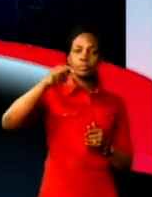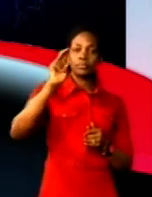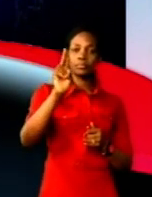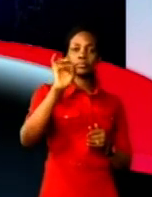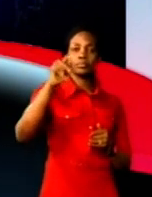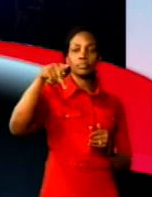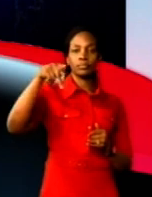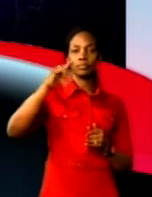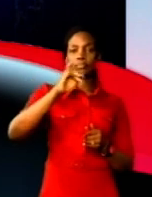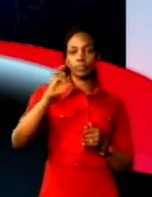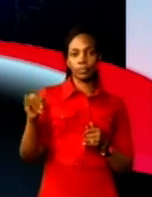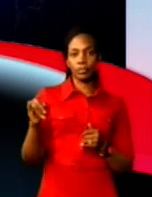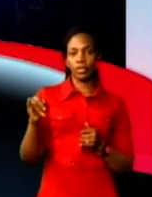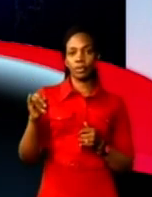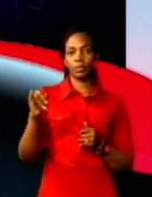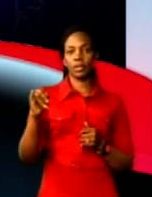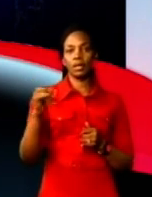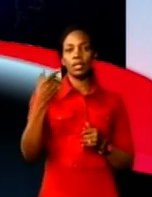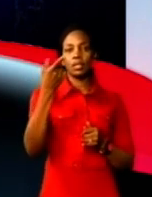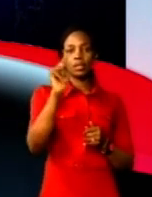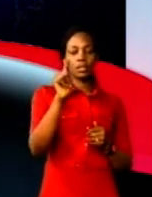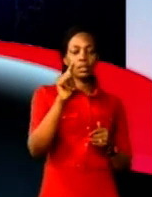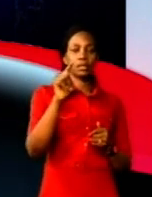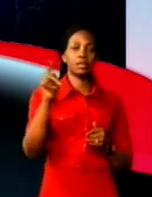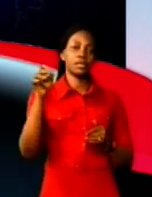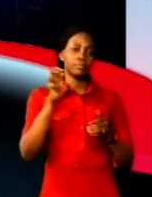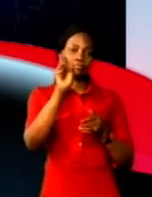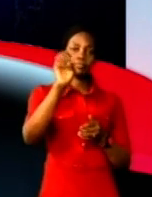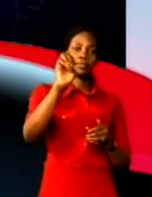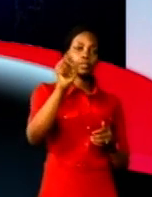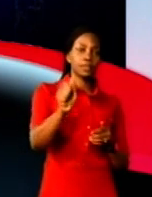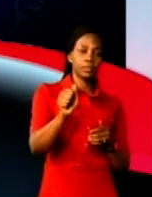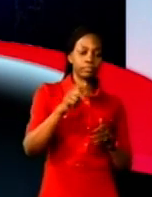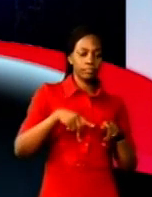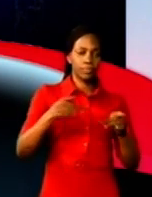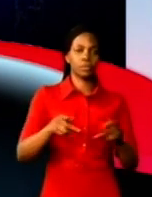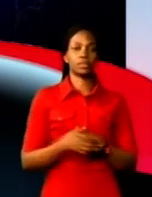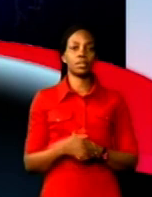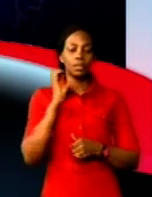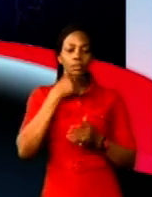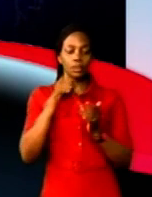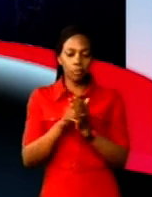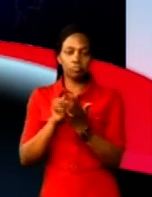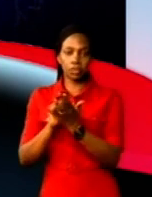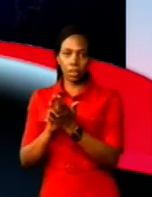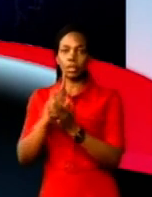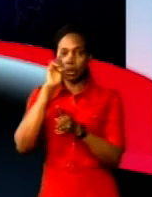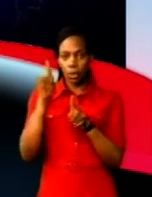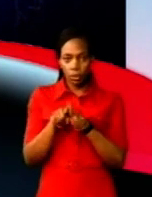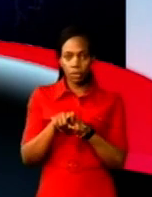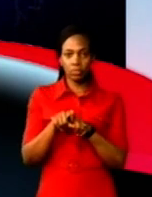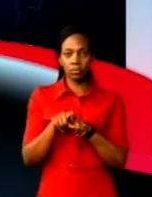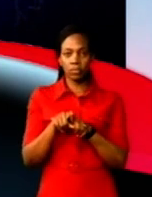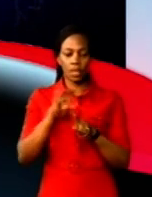to facilitate seed production. Musa Babaliu reports that journalists are also benefiting from the capacity building.